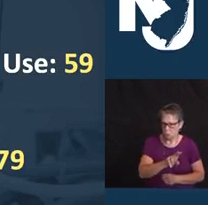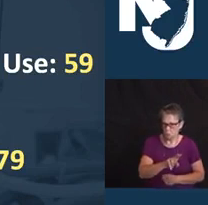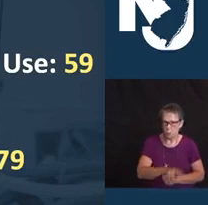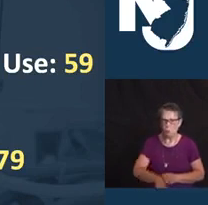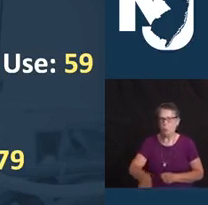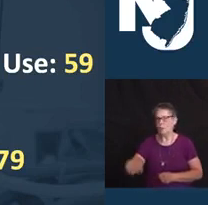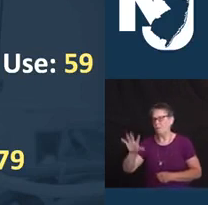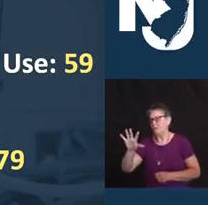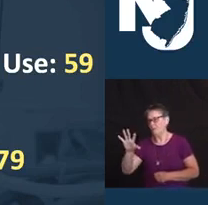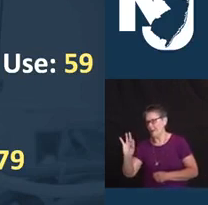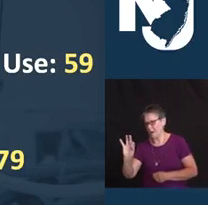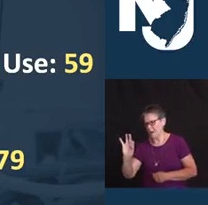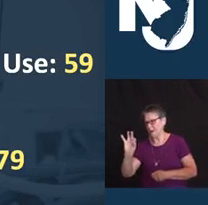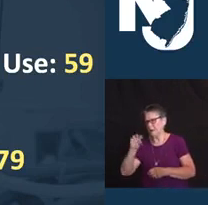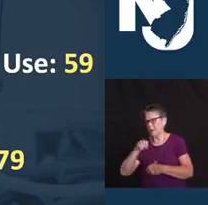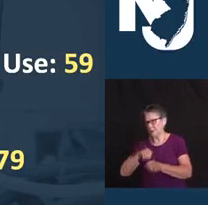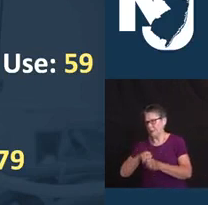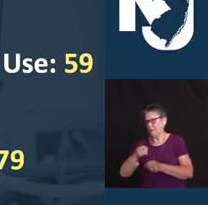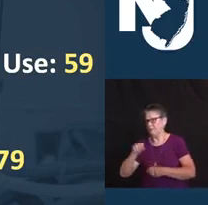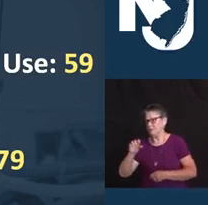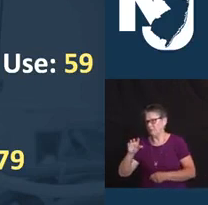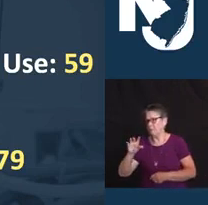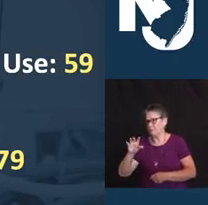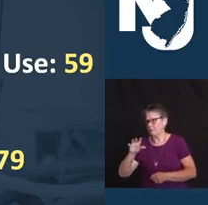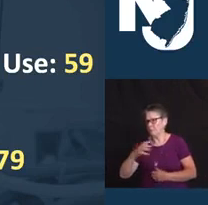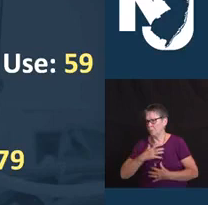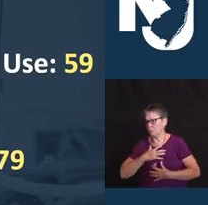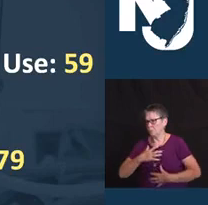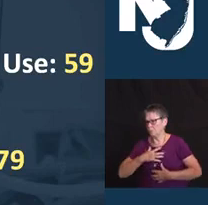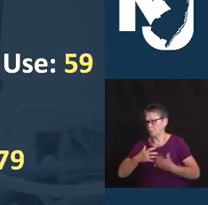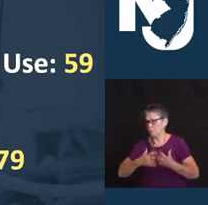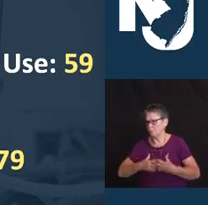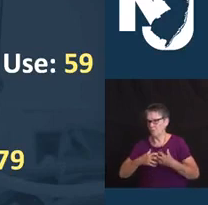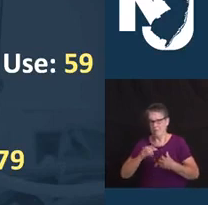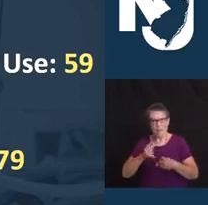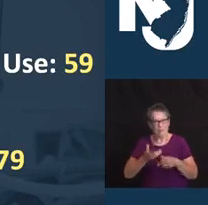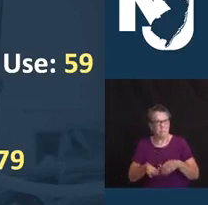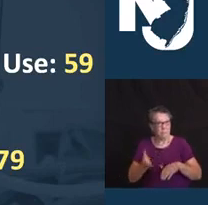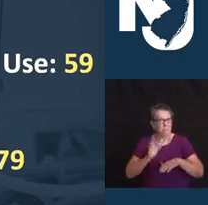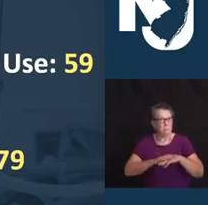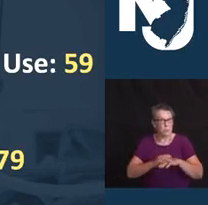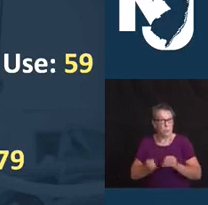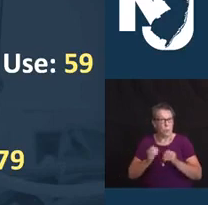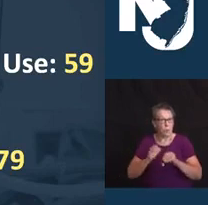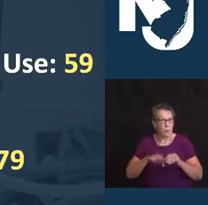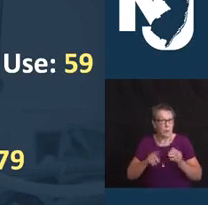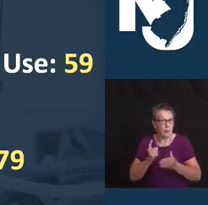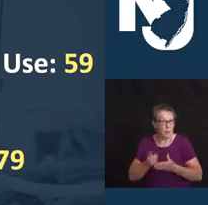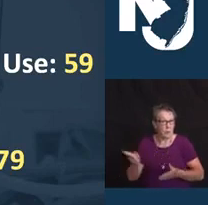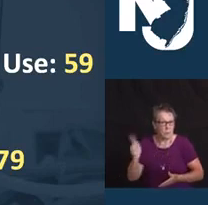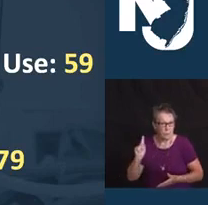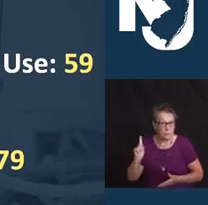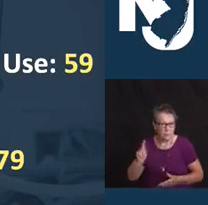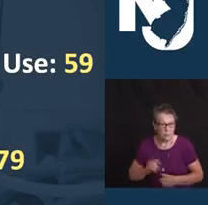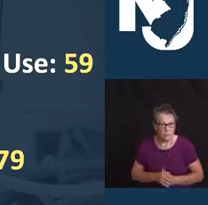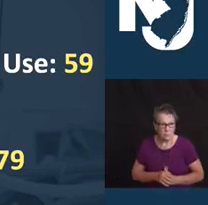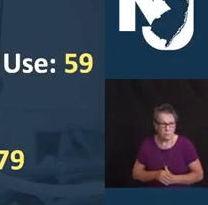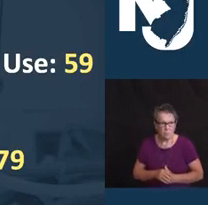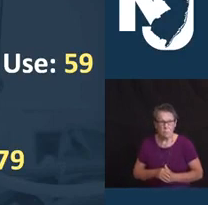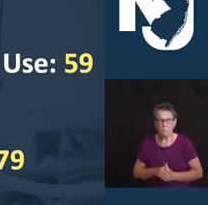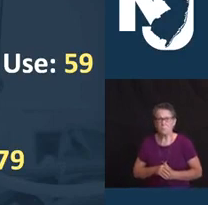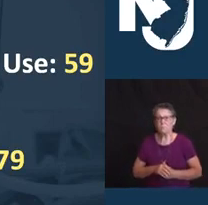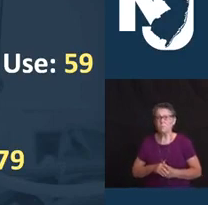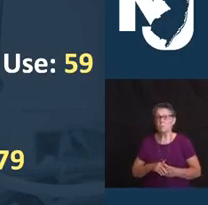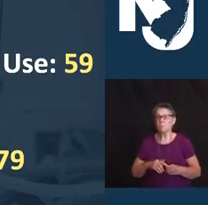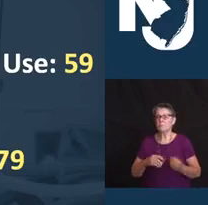of them were requiring a ventilator to breathe. That's almost a 50% increase from last week. While we are relieved to see so many